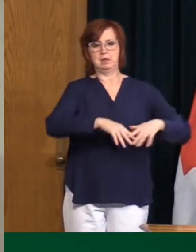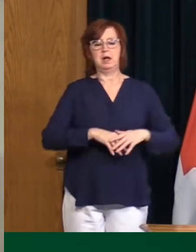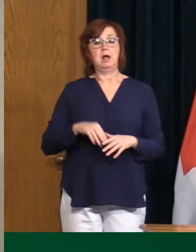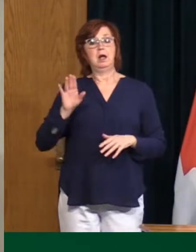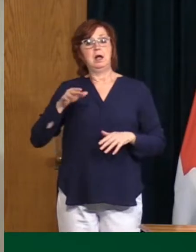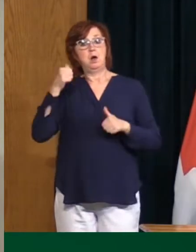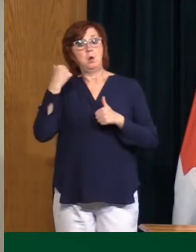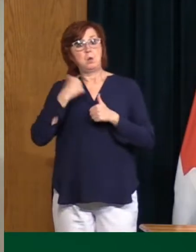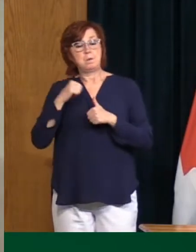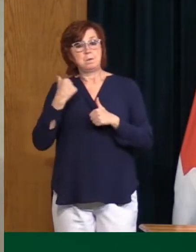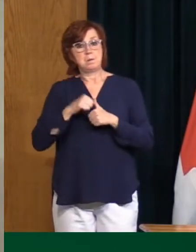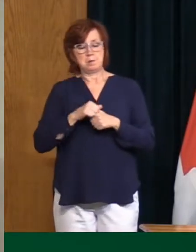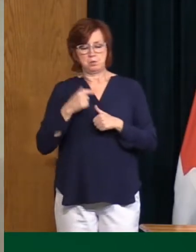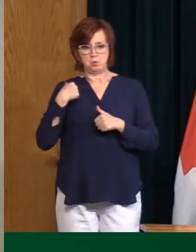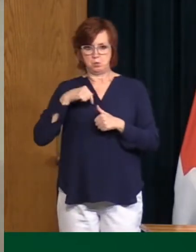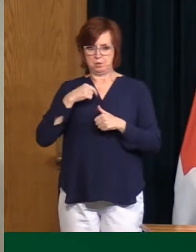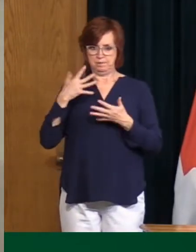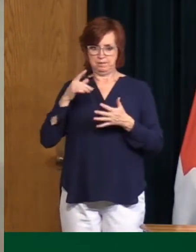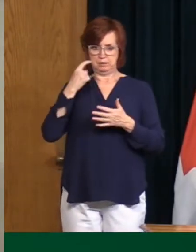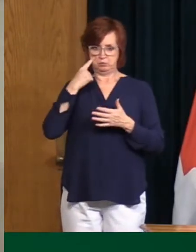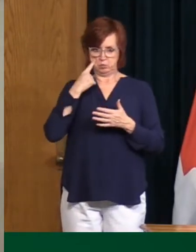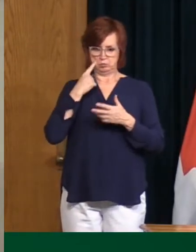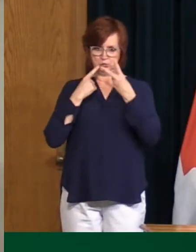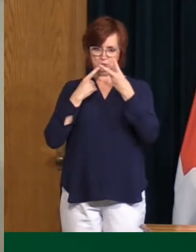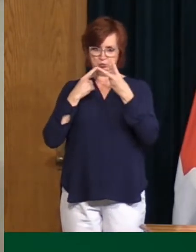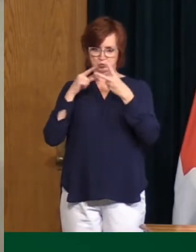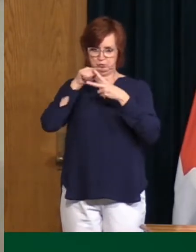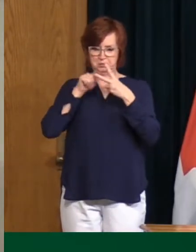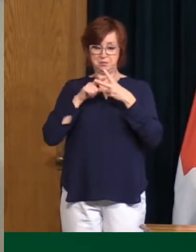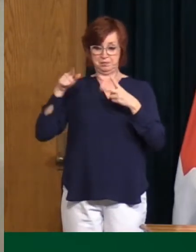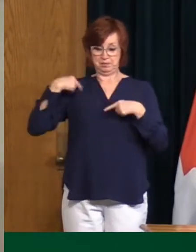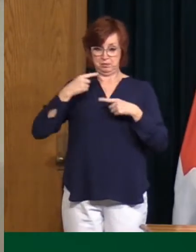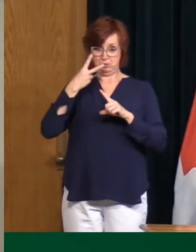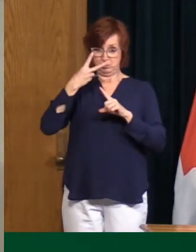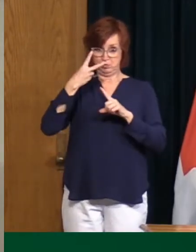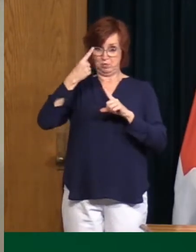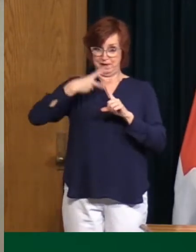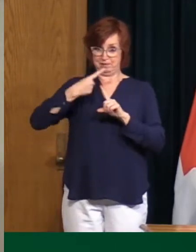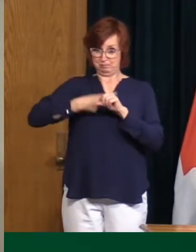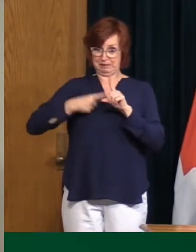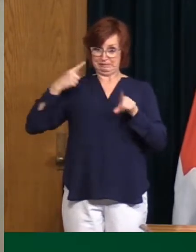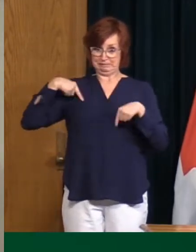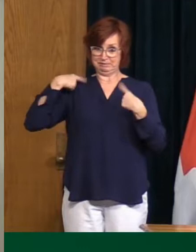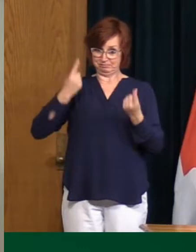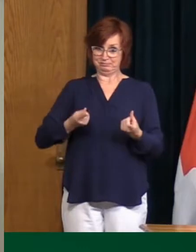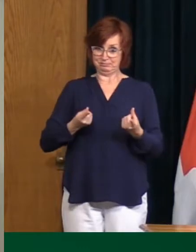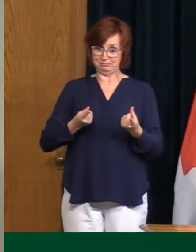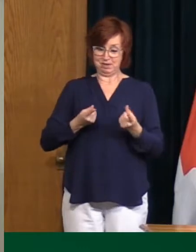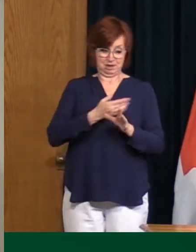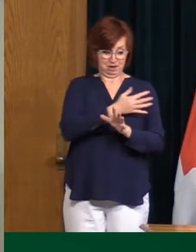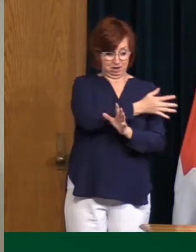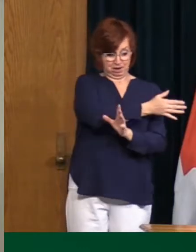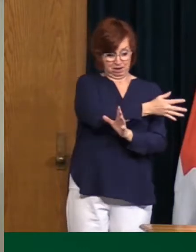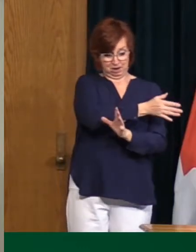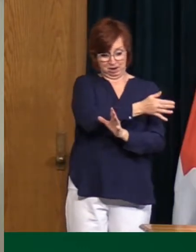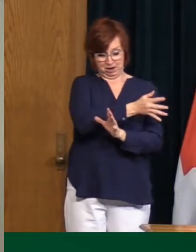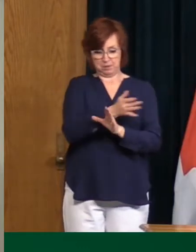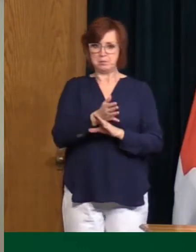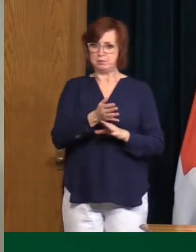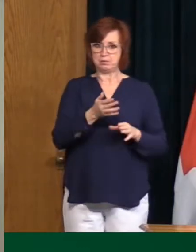already seen two things in the last 2.5 months. We've seen that as essential services continue to